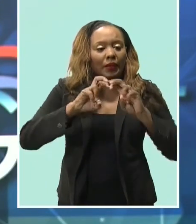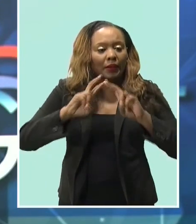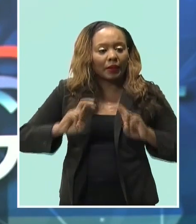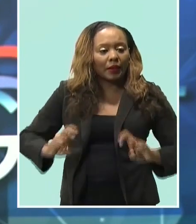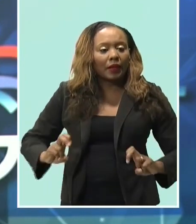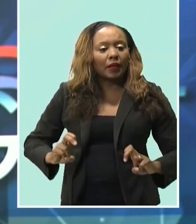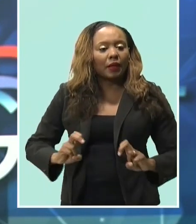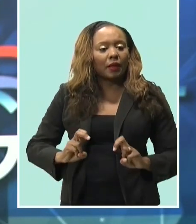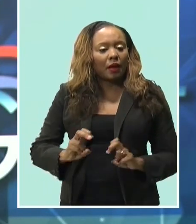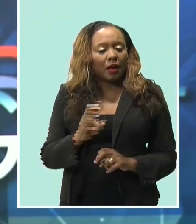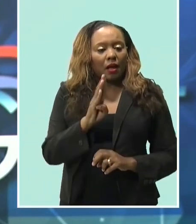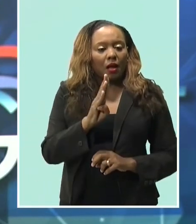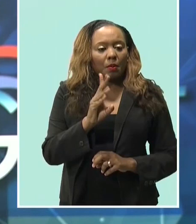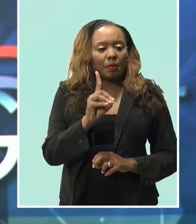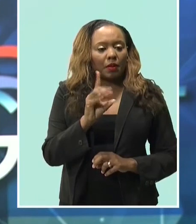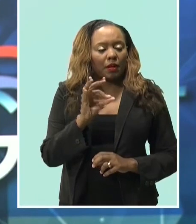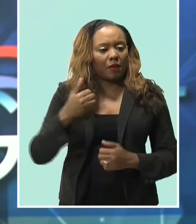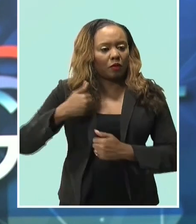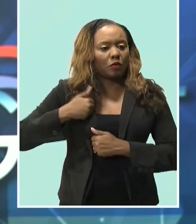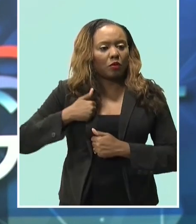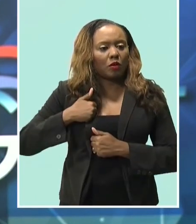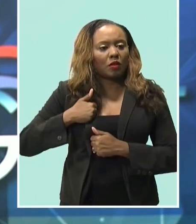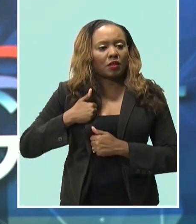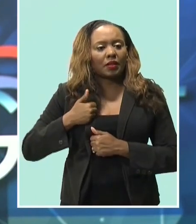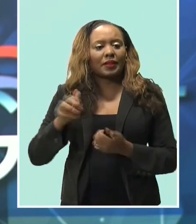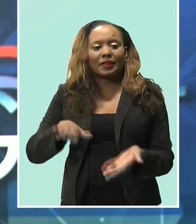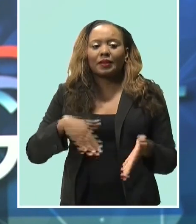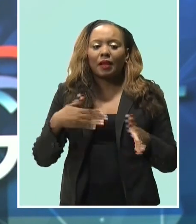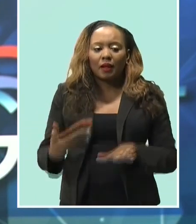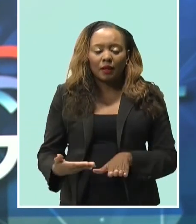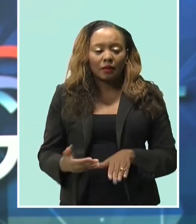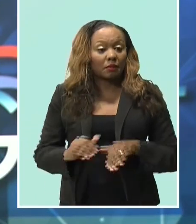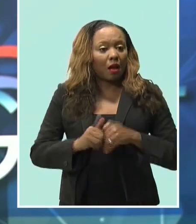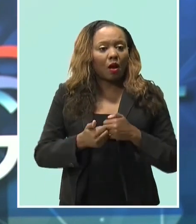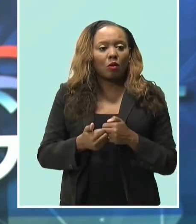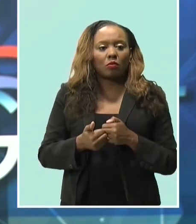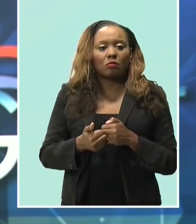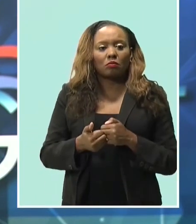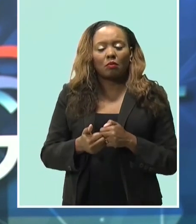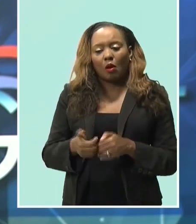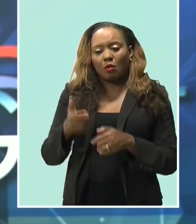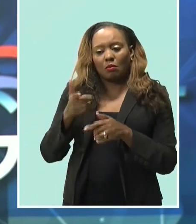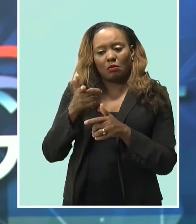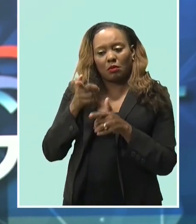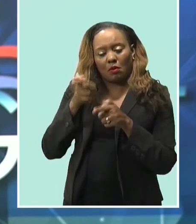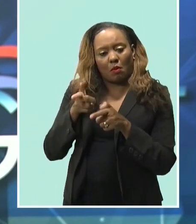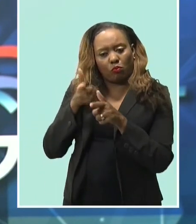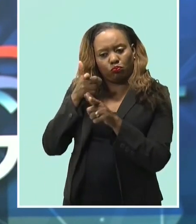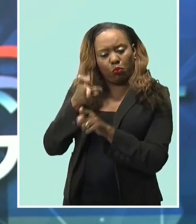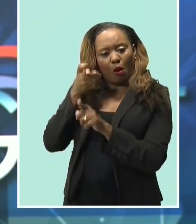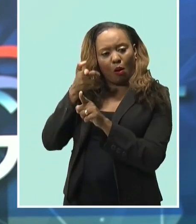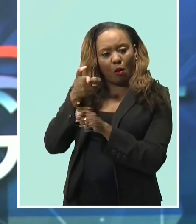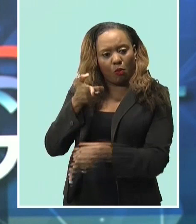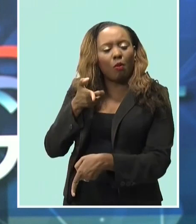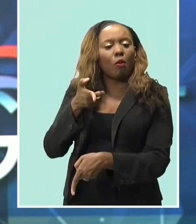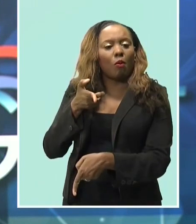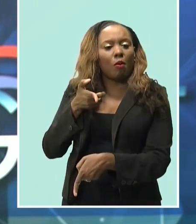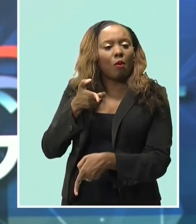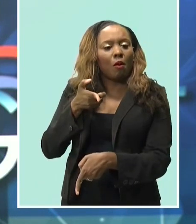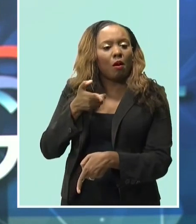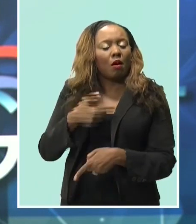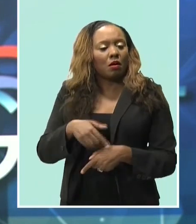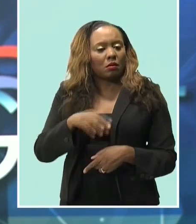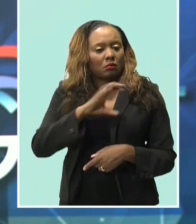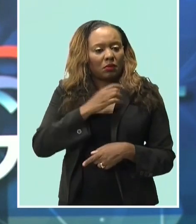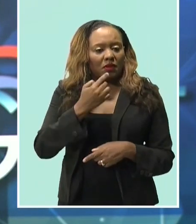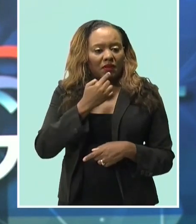carrying out investigations into the shooting death of a Barbados Defence Force soldier. Police Public Relations Officer Acting Inspector Rodney